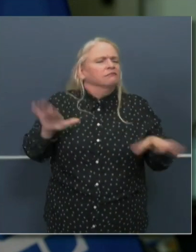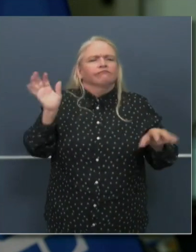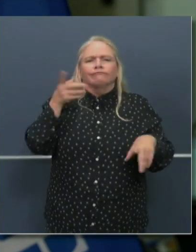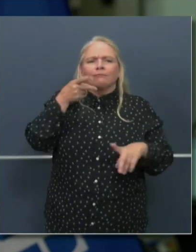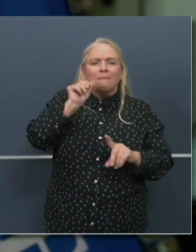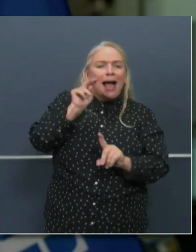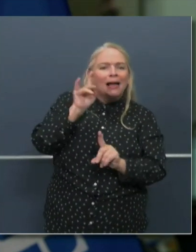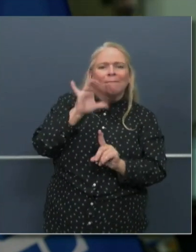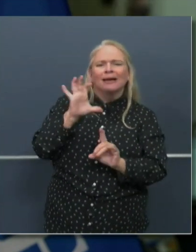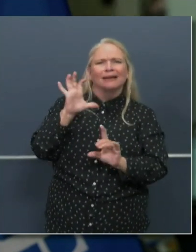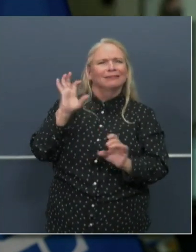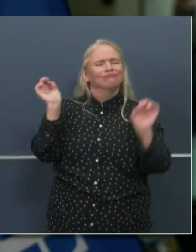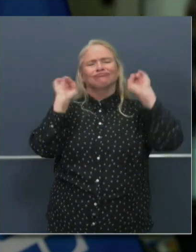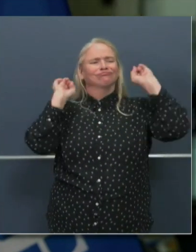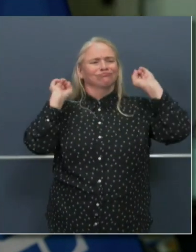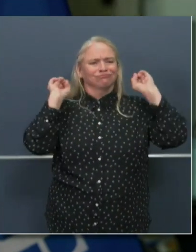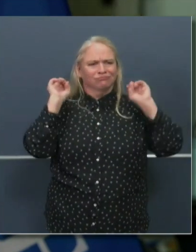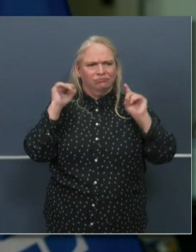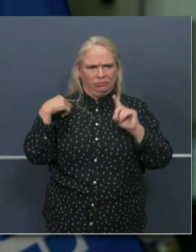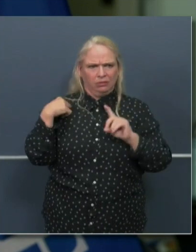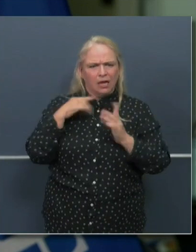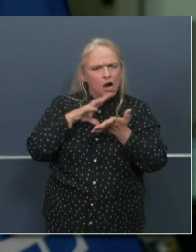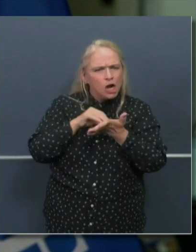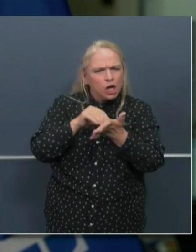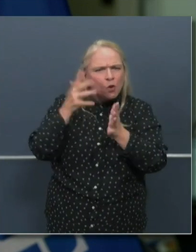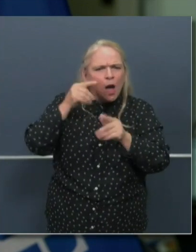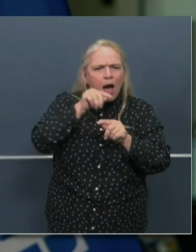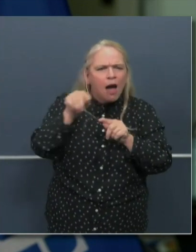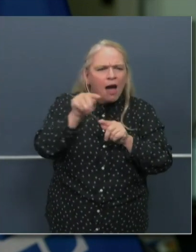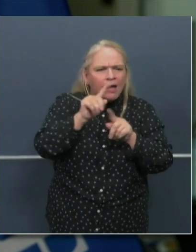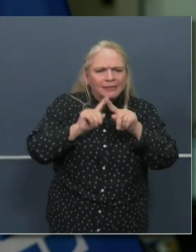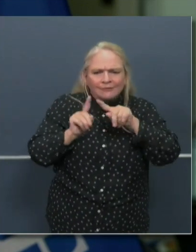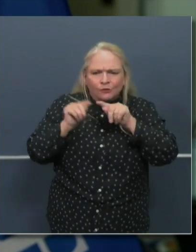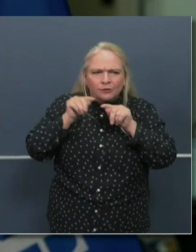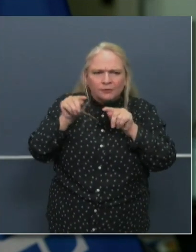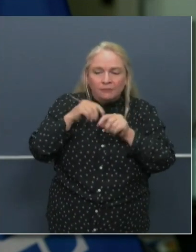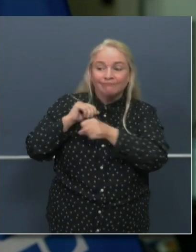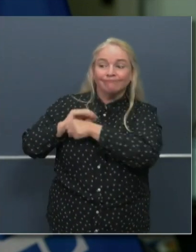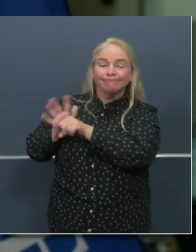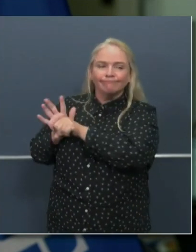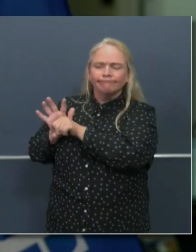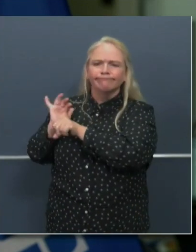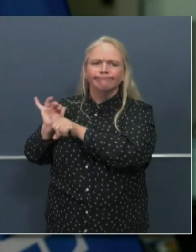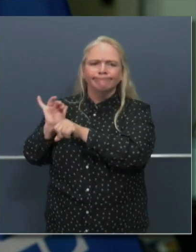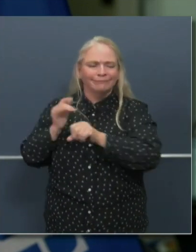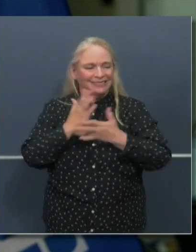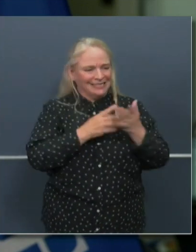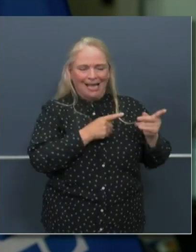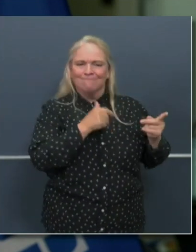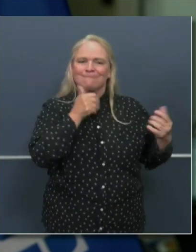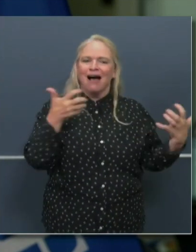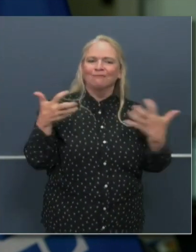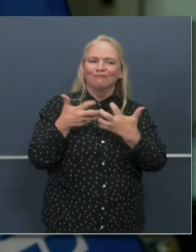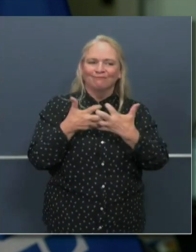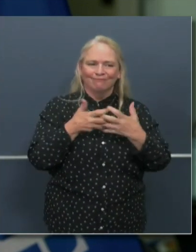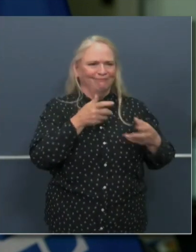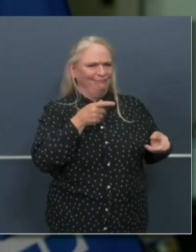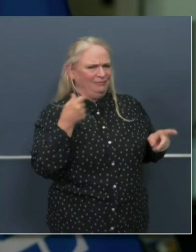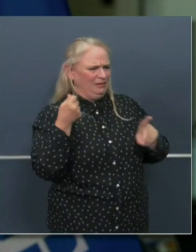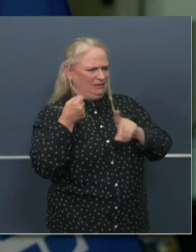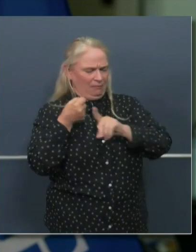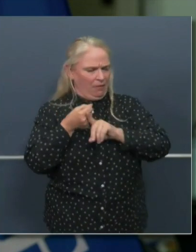quite a bit in the last 4 months, so we are adjusting those plans to take into account how we have prepared, how we have to